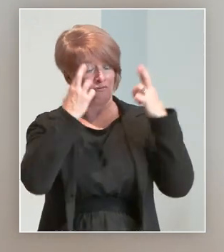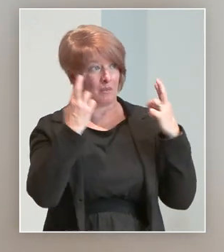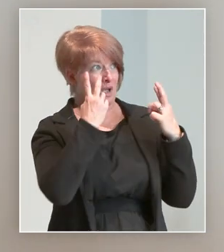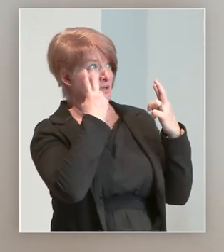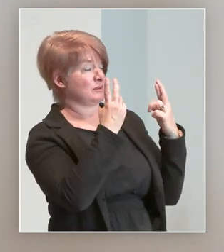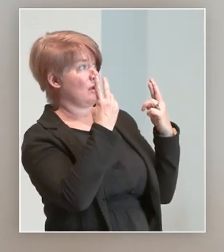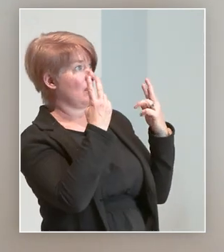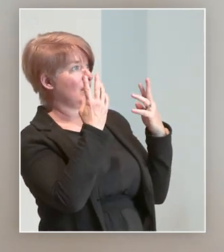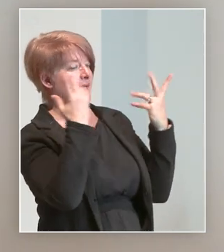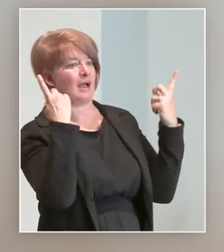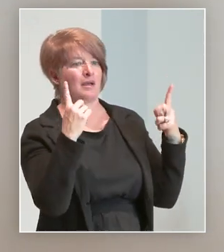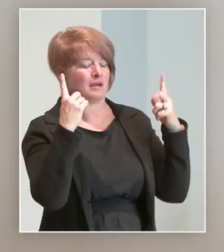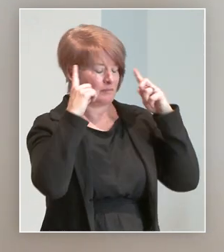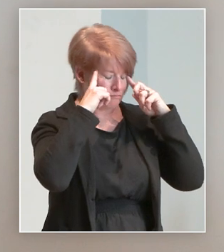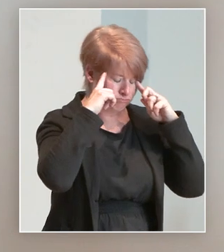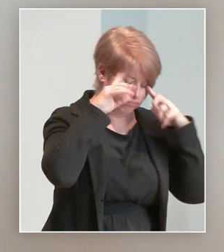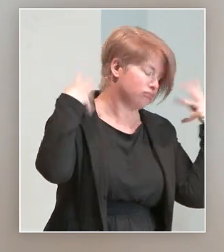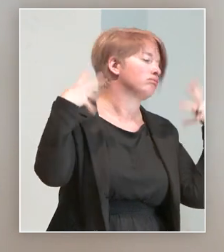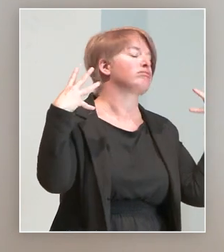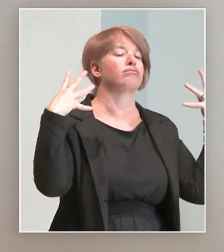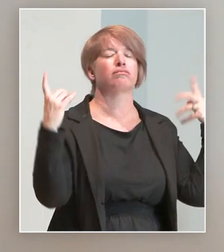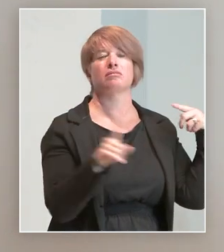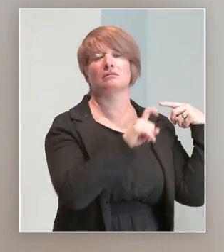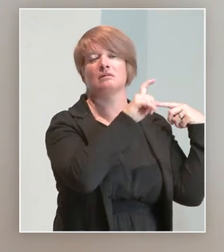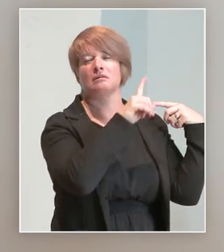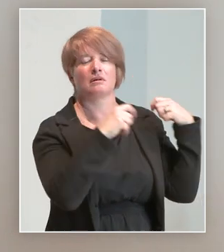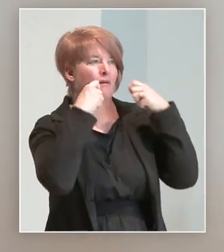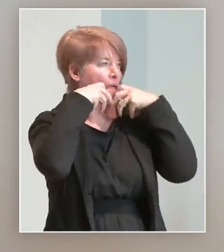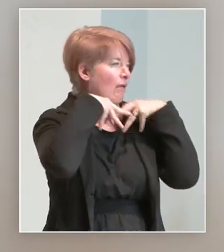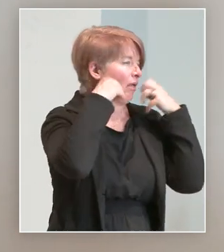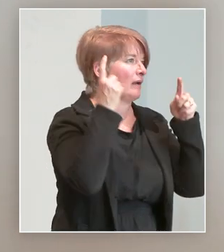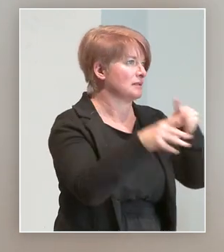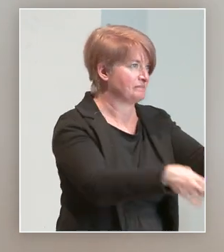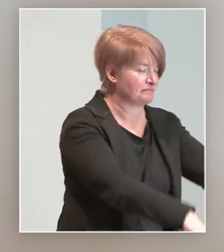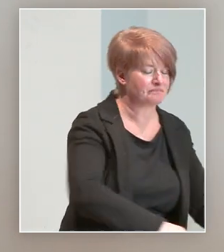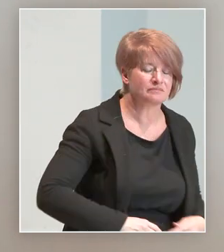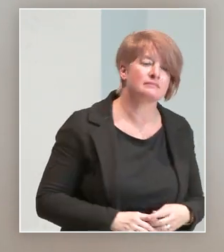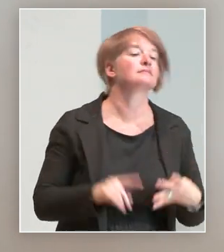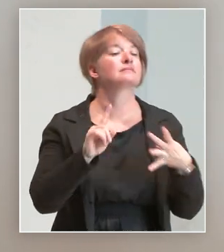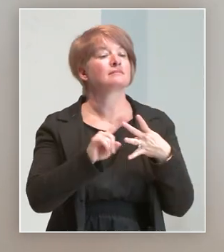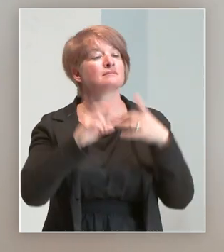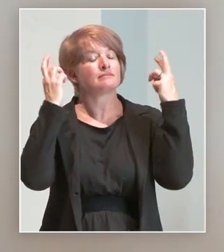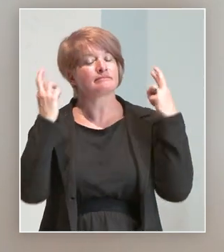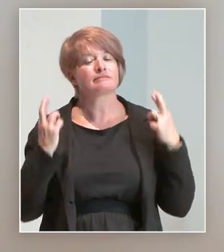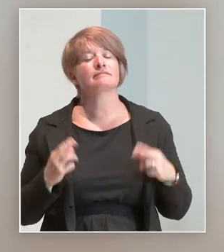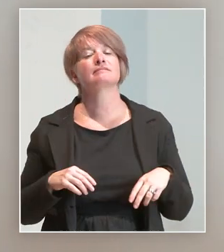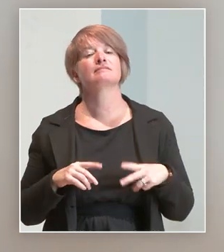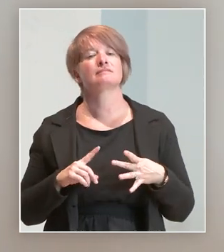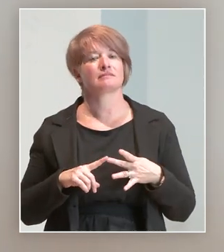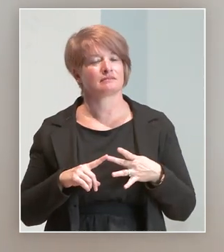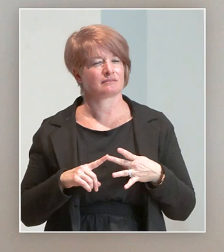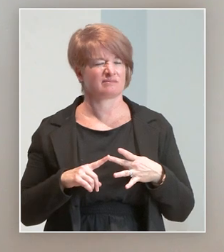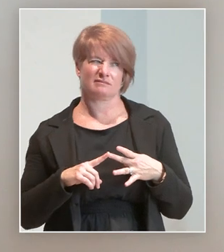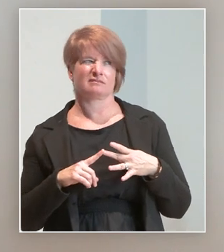such splendor, lost his mind and wandered frothing and foaming until the end of his days. The second rabbi was